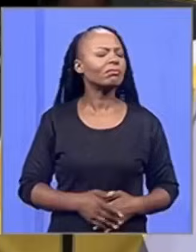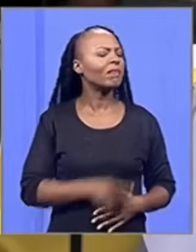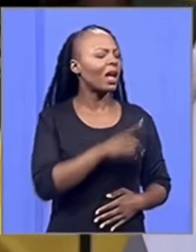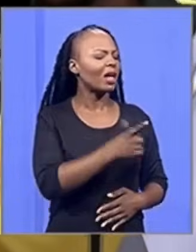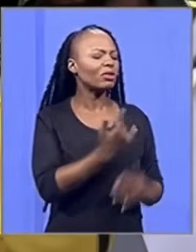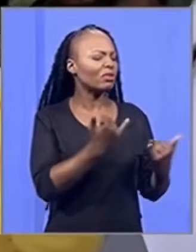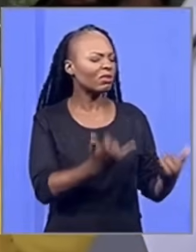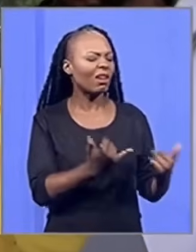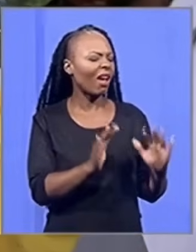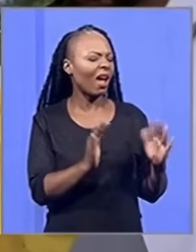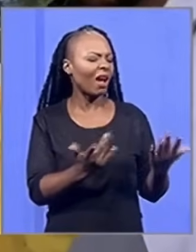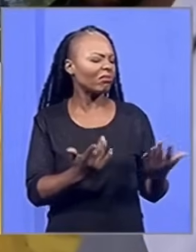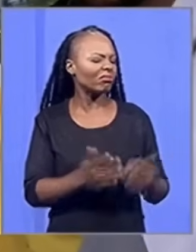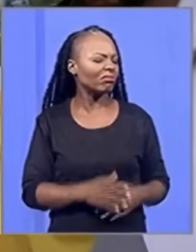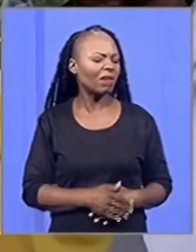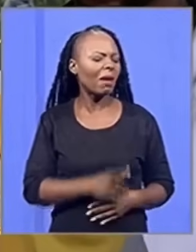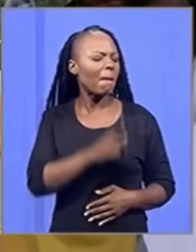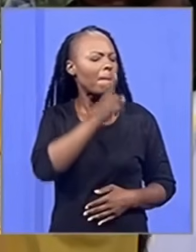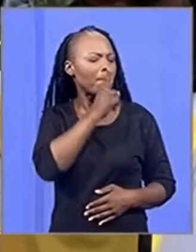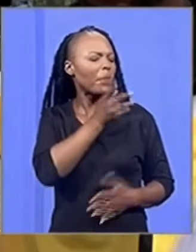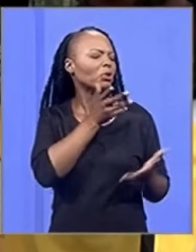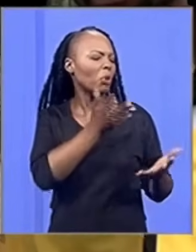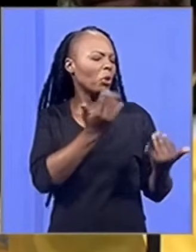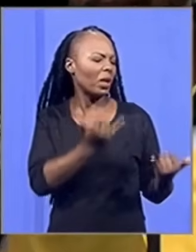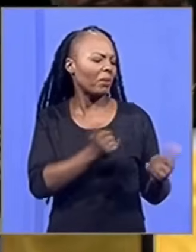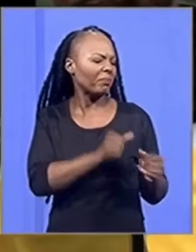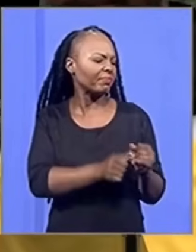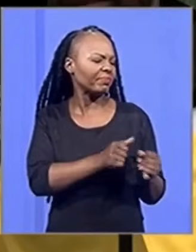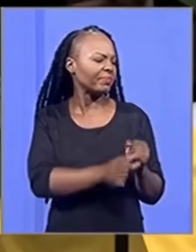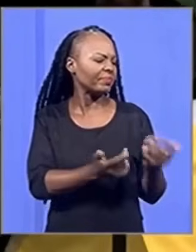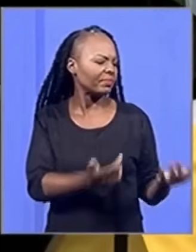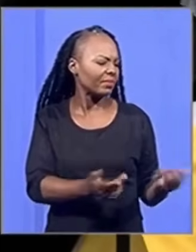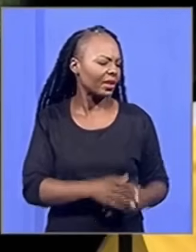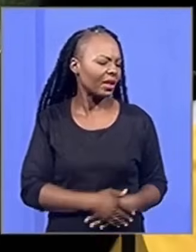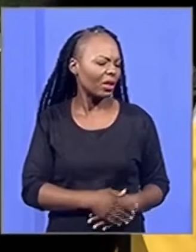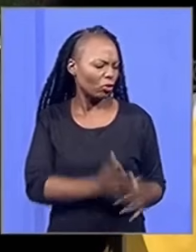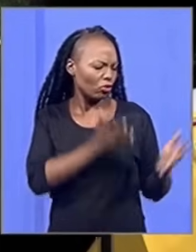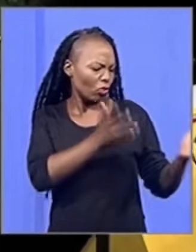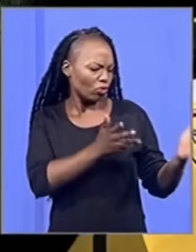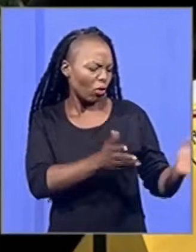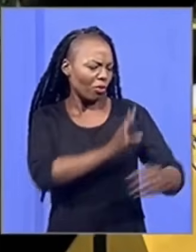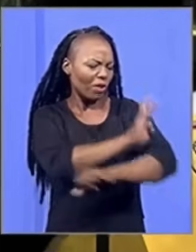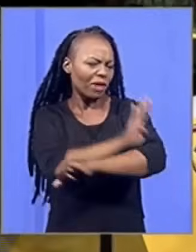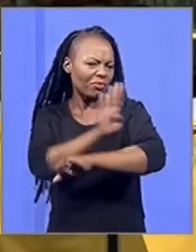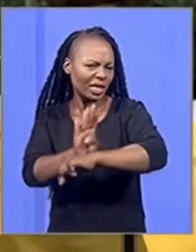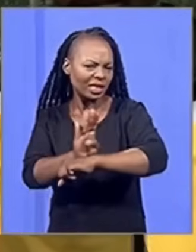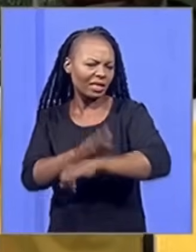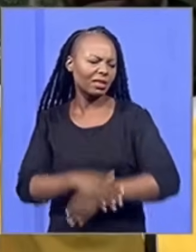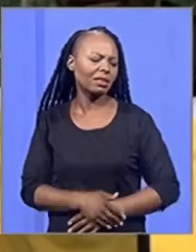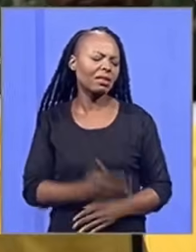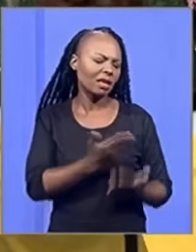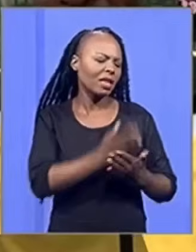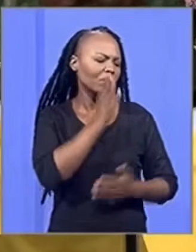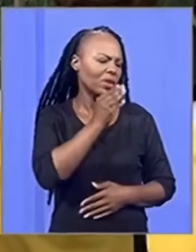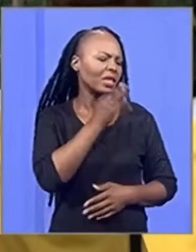go didimetse le tlwaetse go didimetse ka tsela e mo Beitbridge o ka bua sekgo.